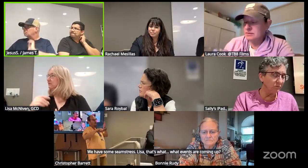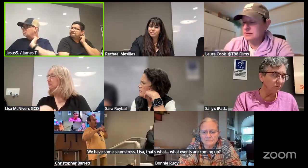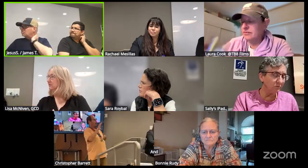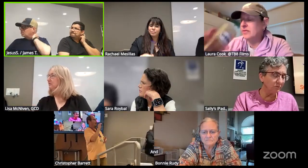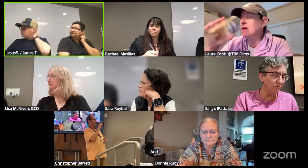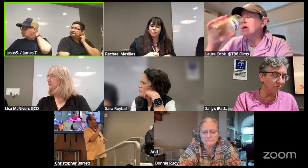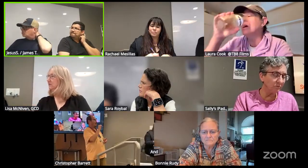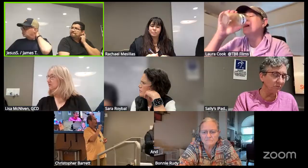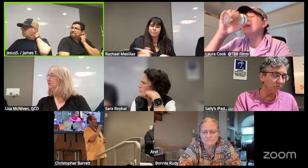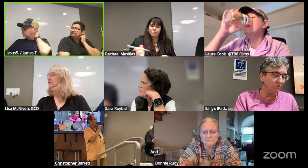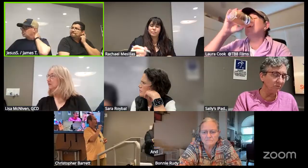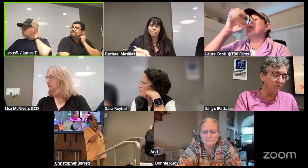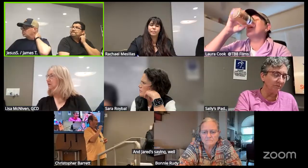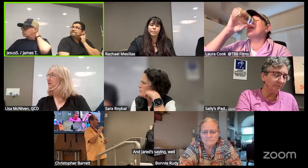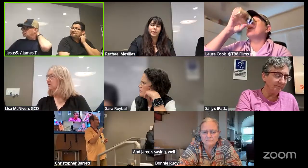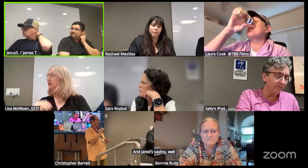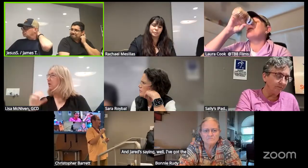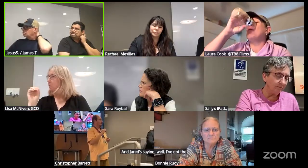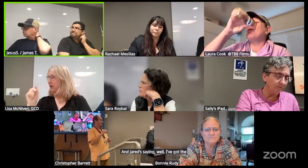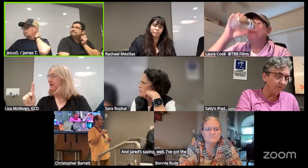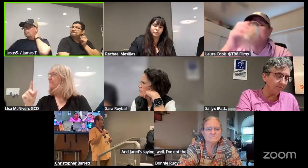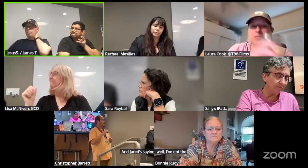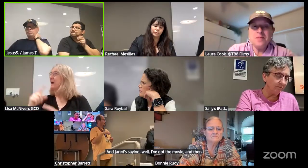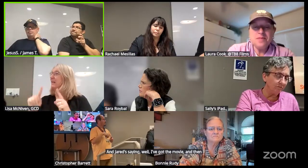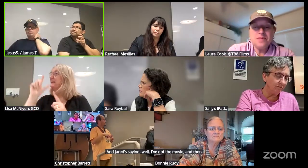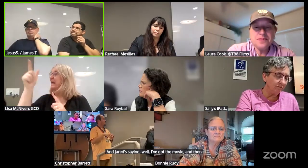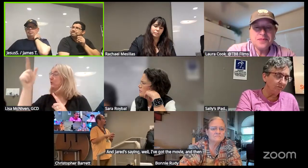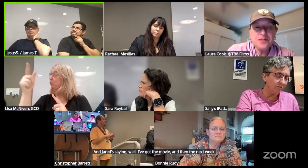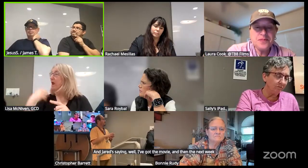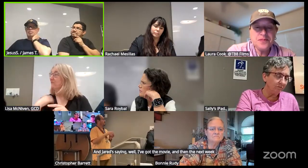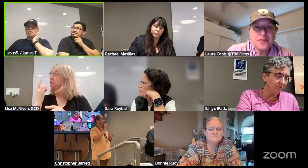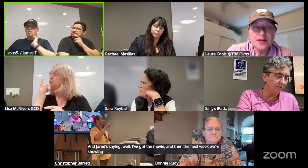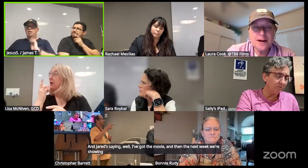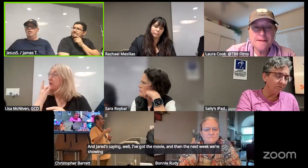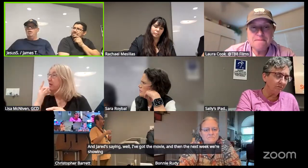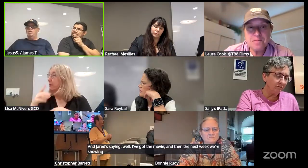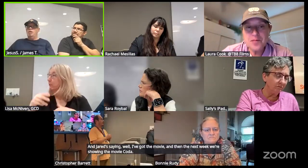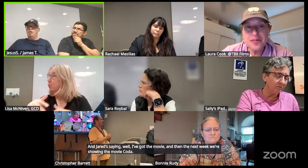Jared's saying, well, we have the movie, and then the next week we're showing the movie Coda.